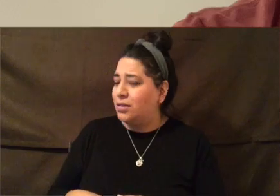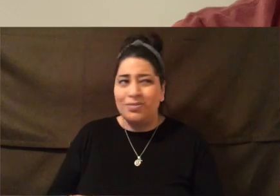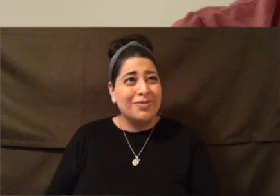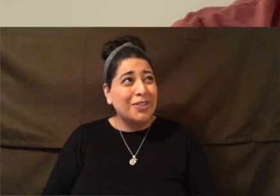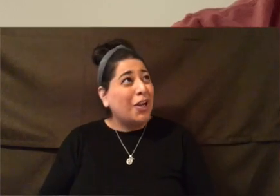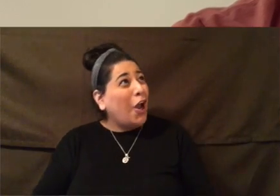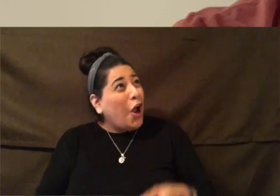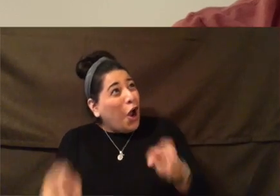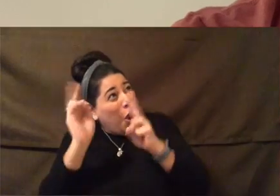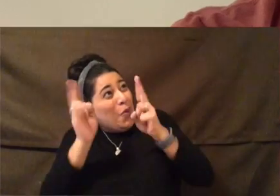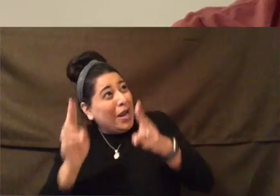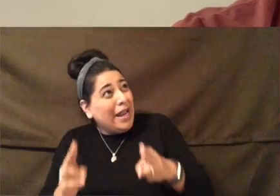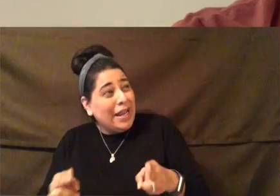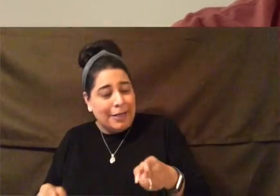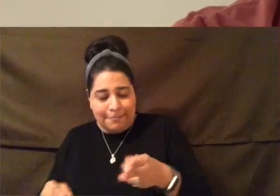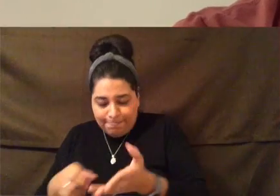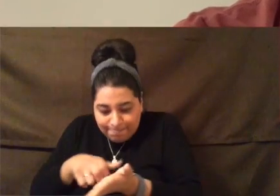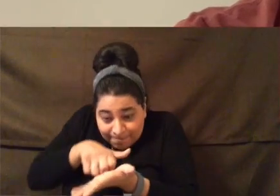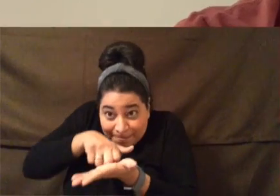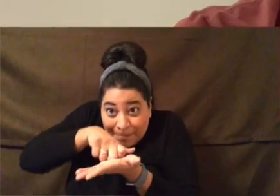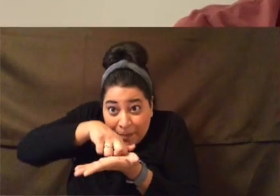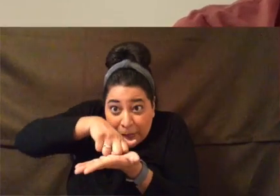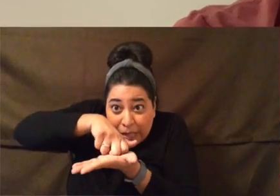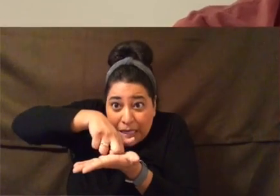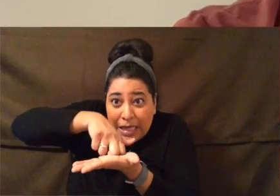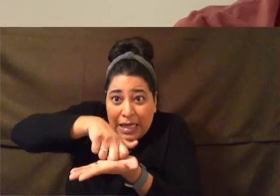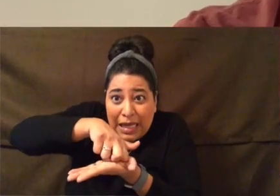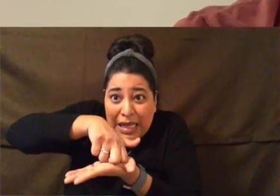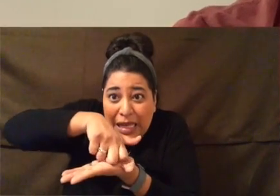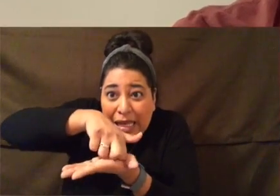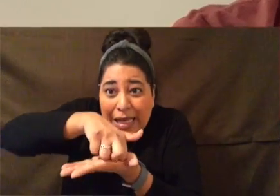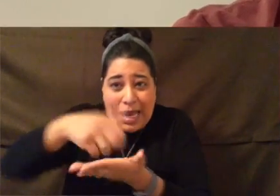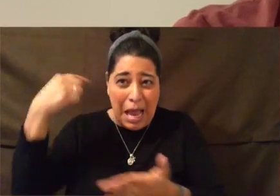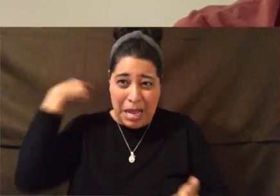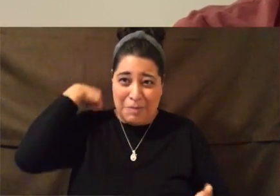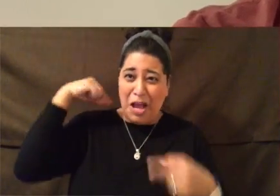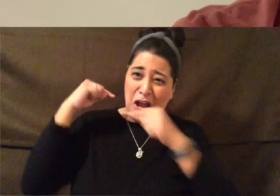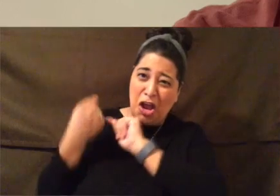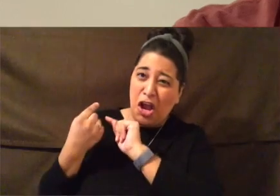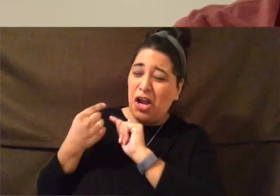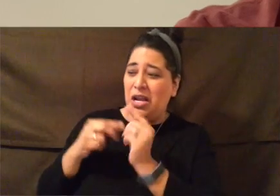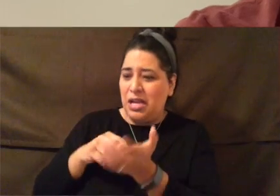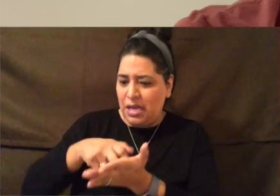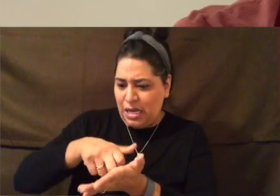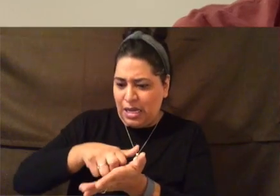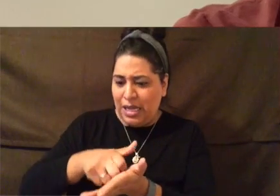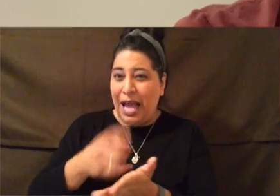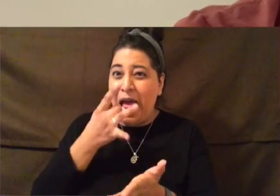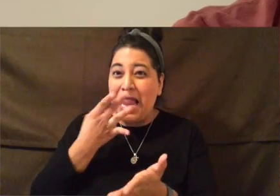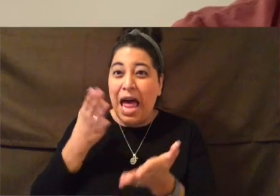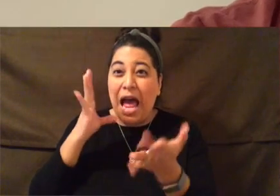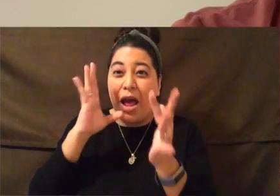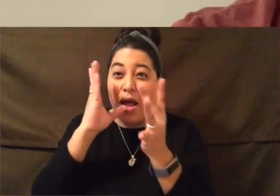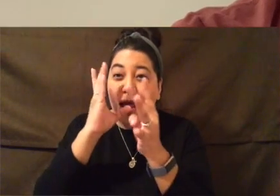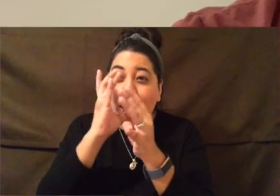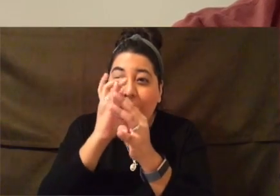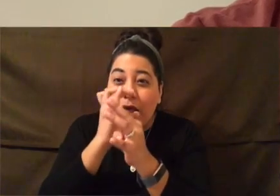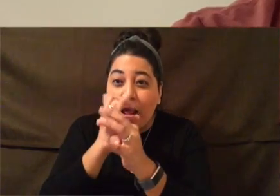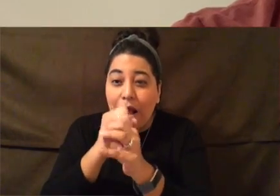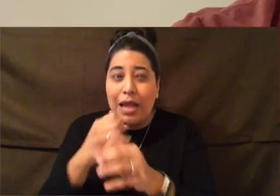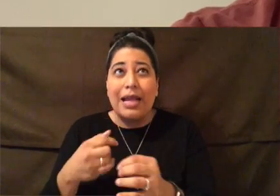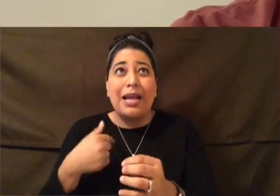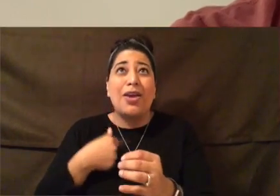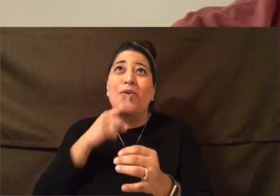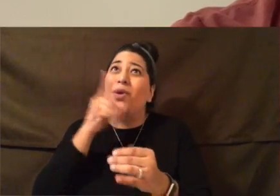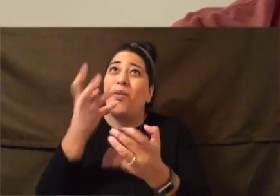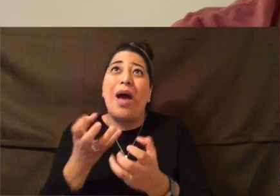Annie. "Hurry," she called from behind. Jack went faster. His back hurt from crouching. The light got dimmer and